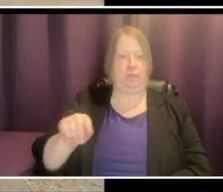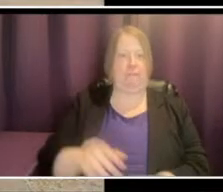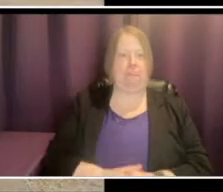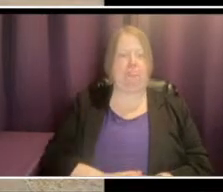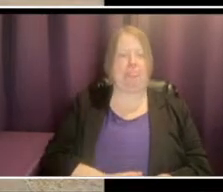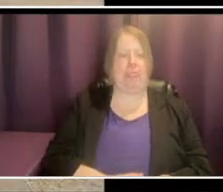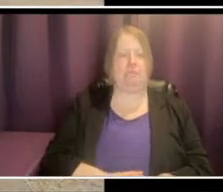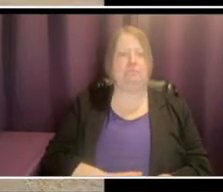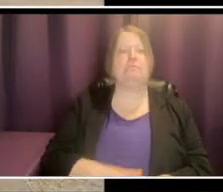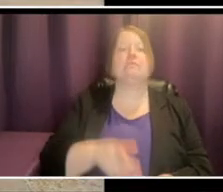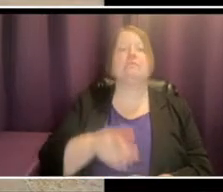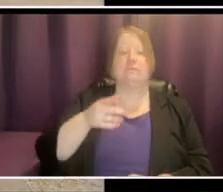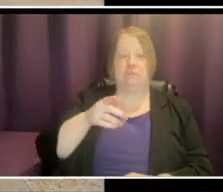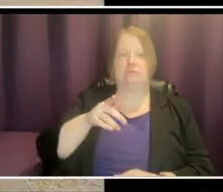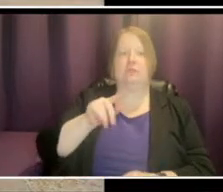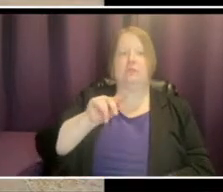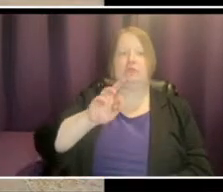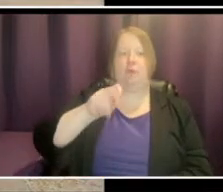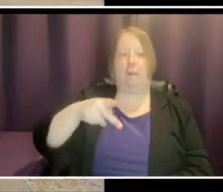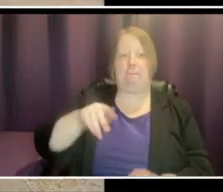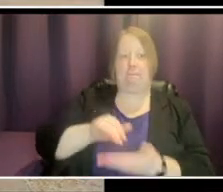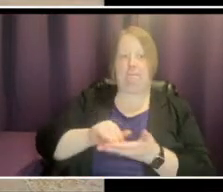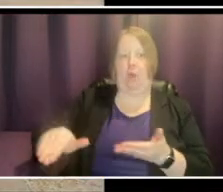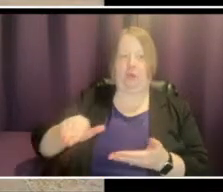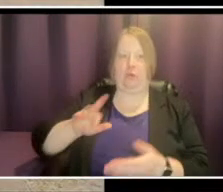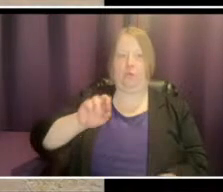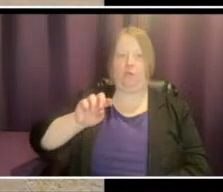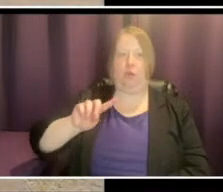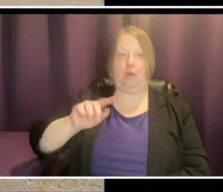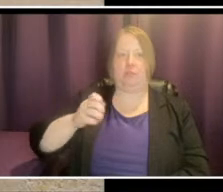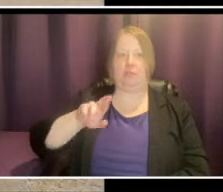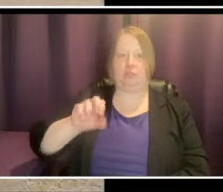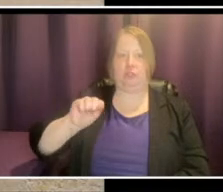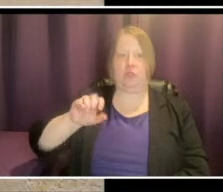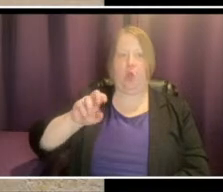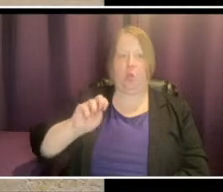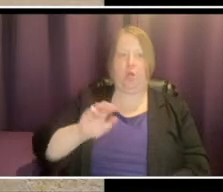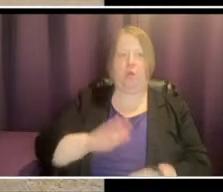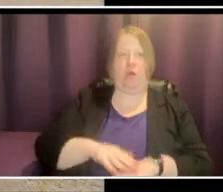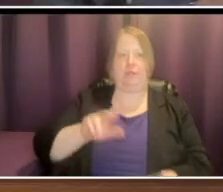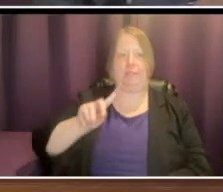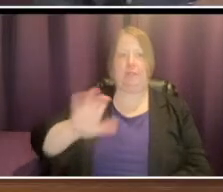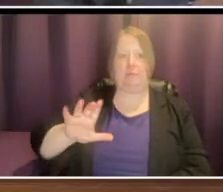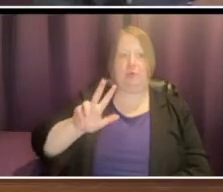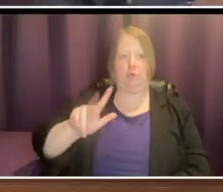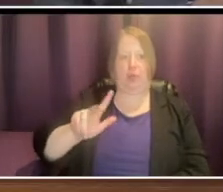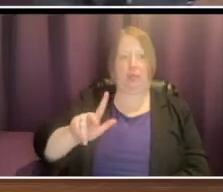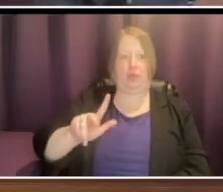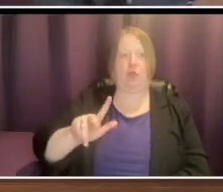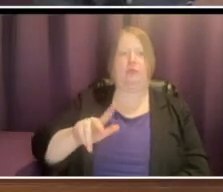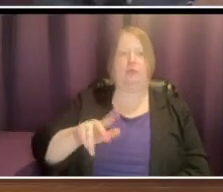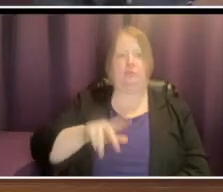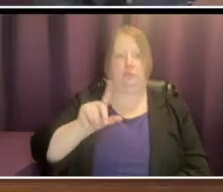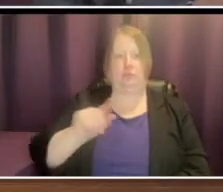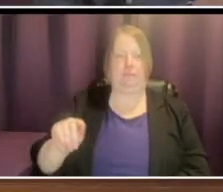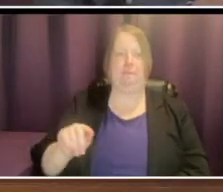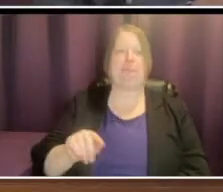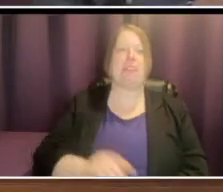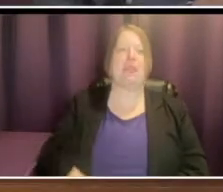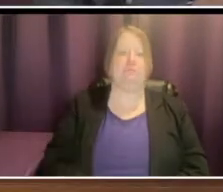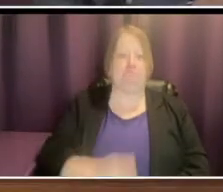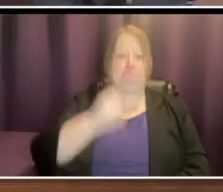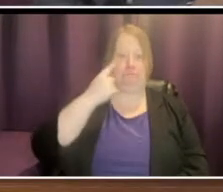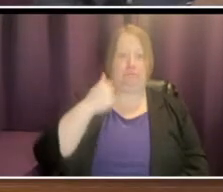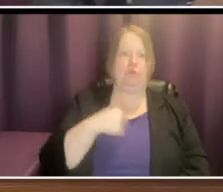December 23rd, 2020. Now, recently, the Select Committee got footage of Mr. Stone before and